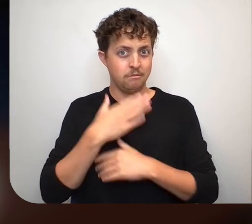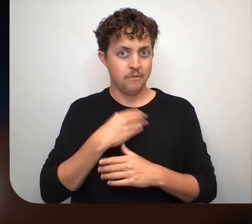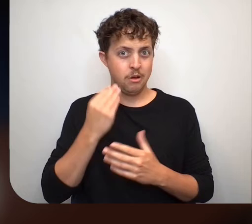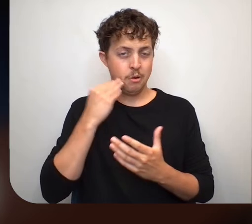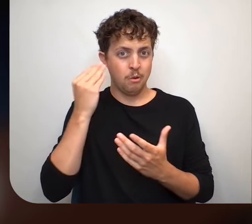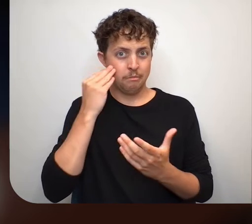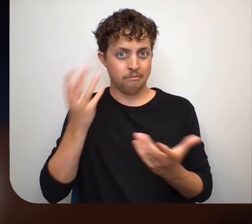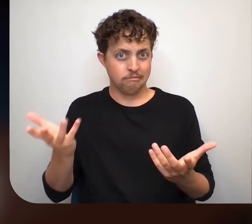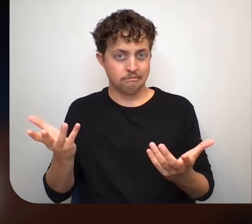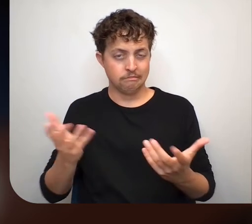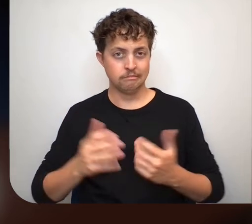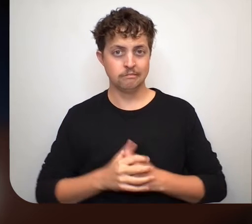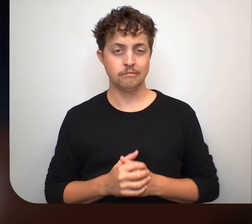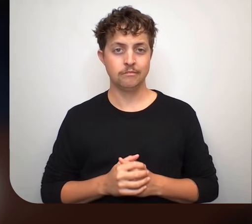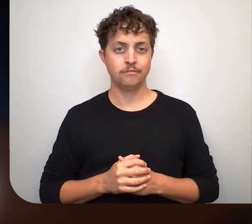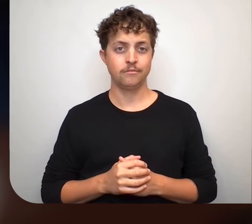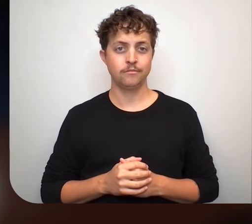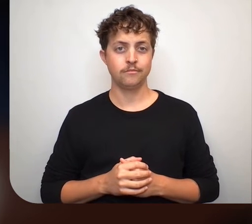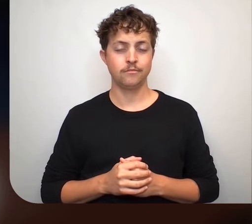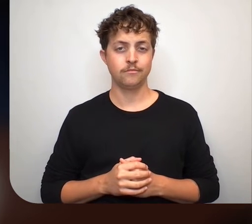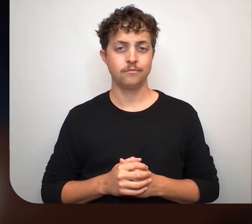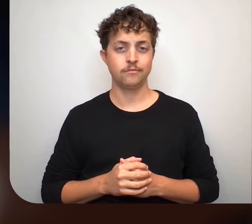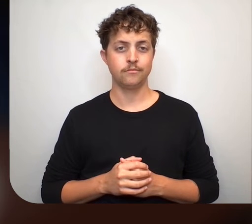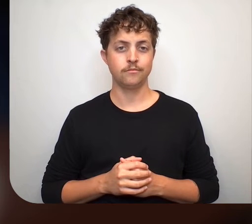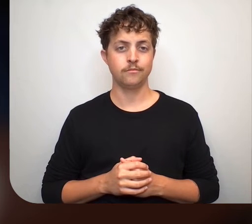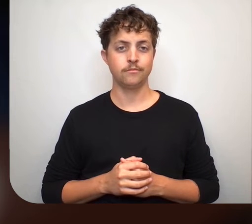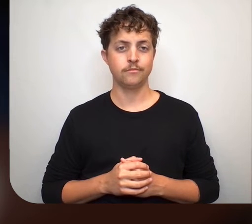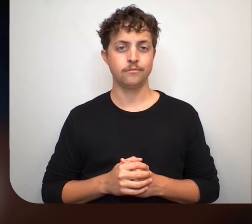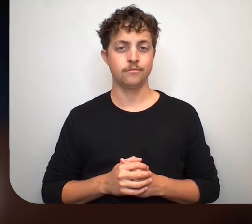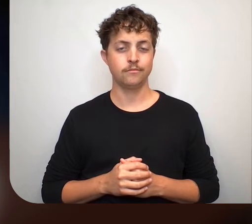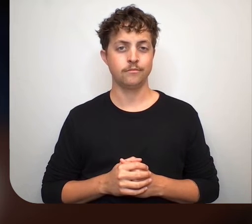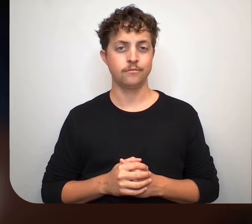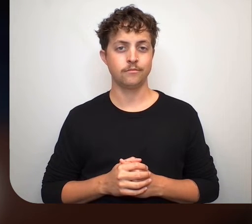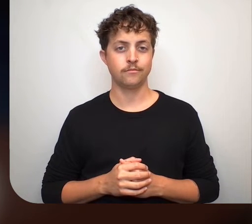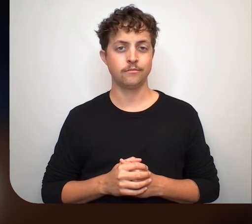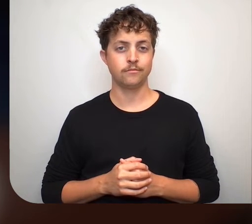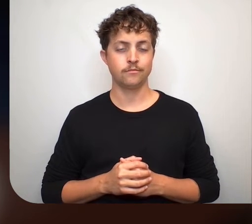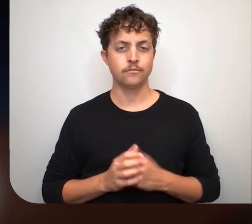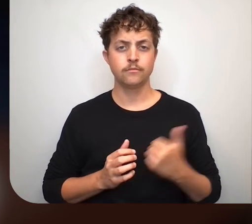broke into my home.